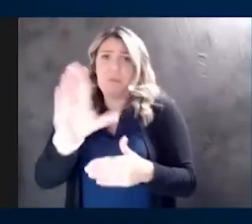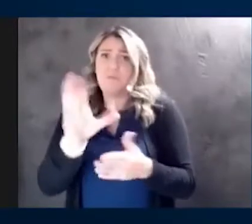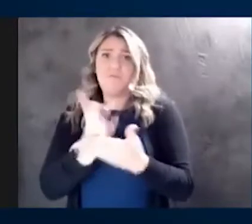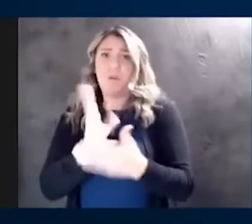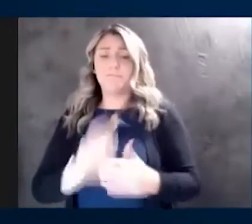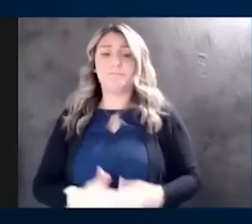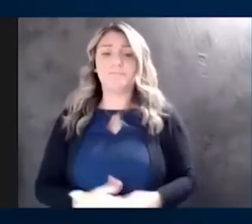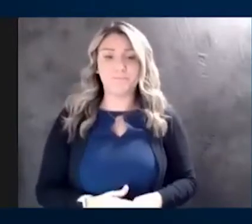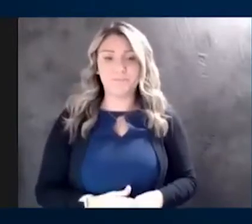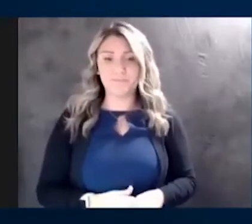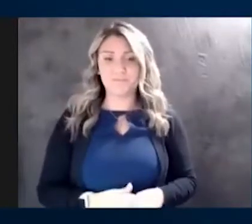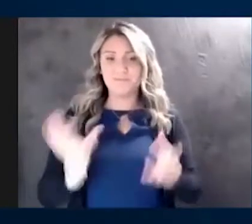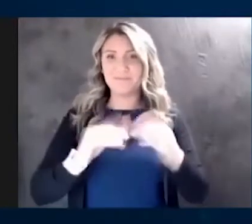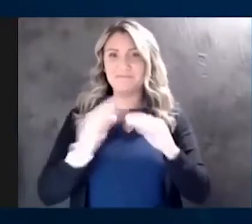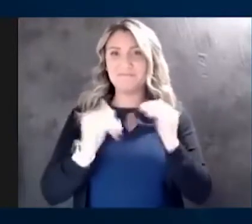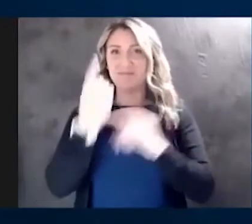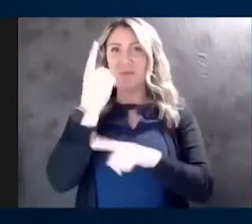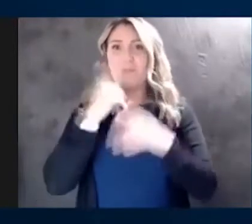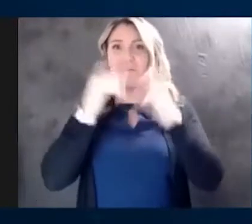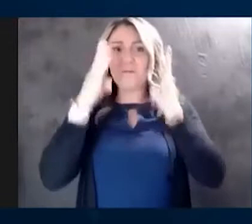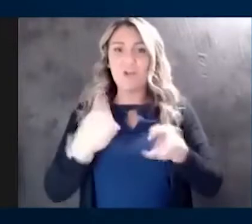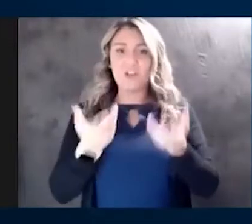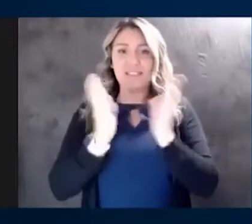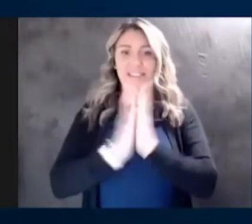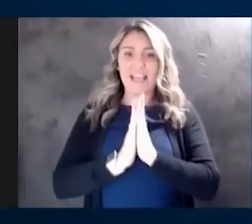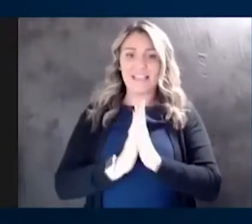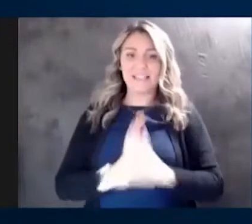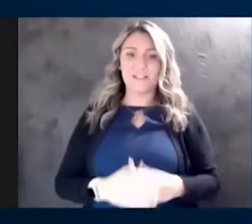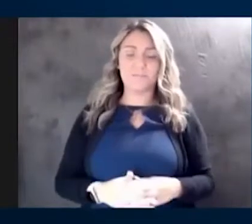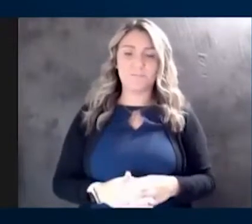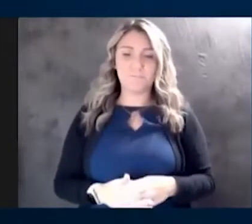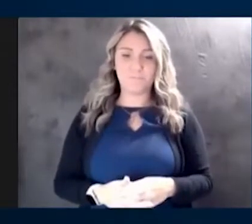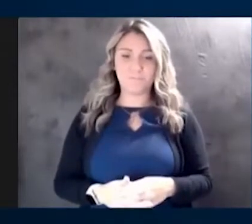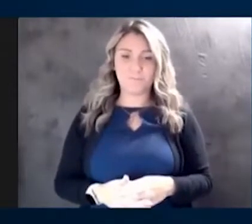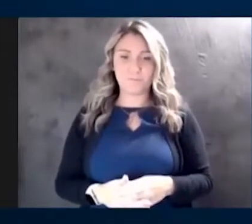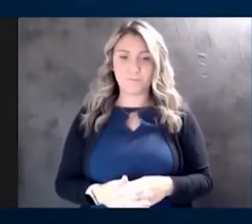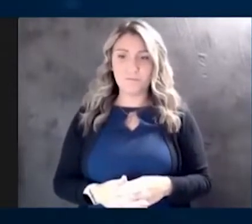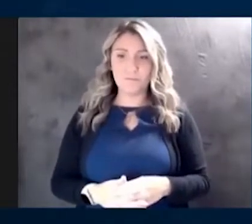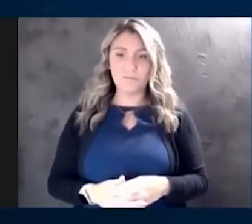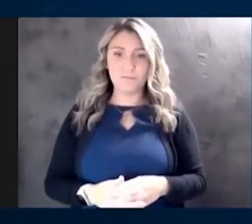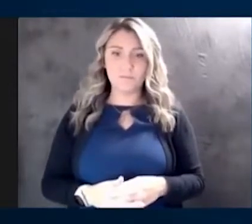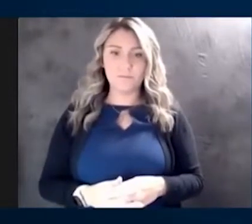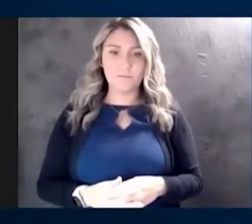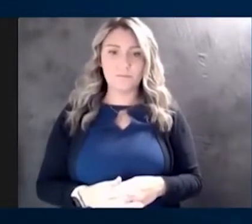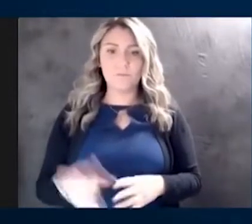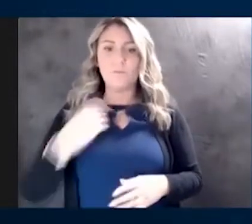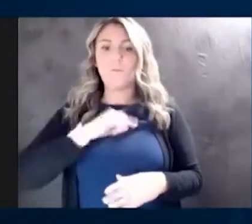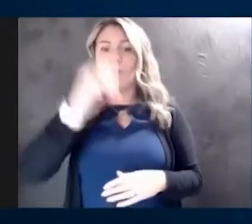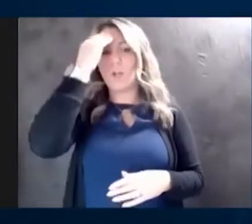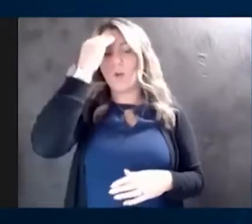one person asking if we know how many patients